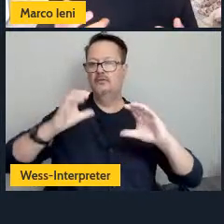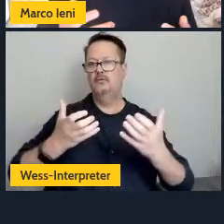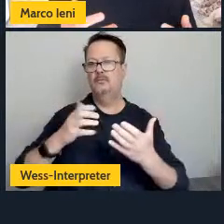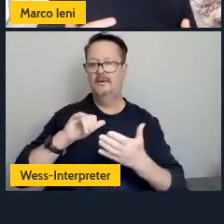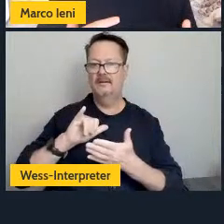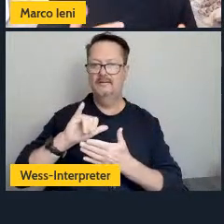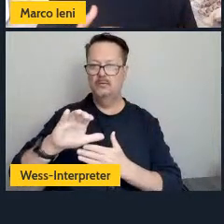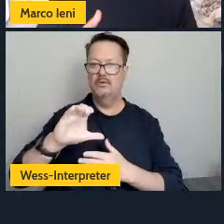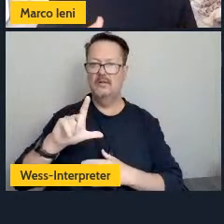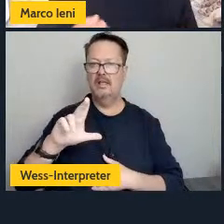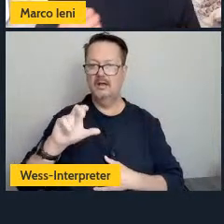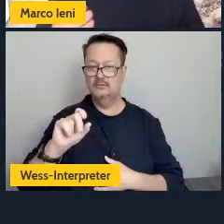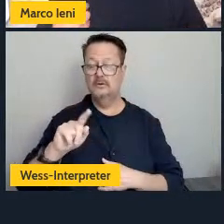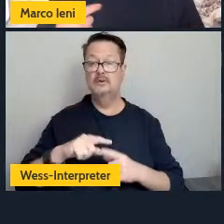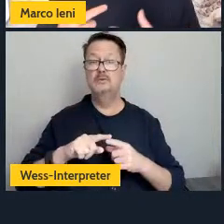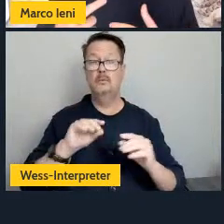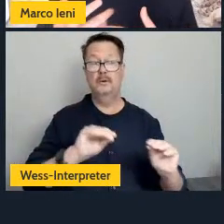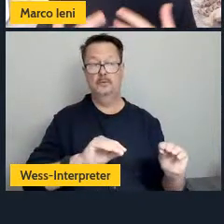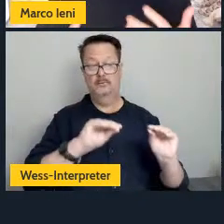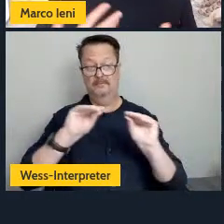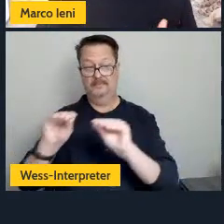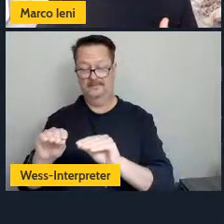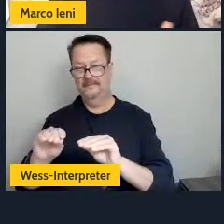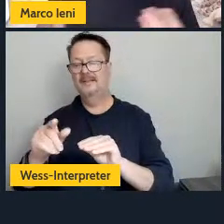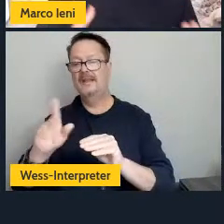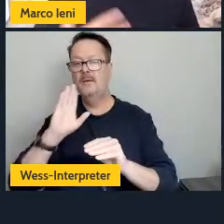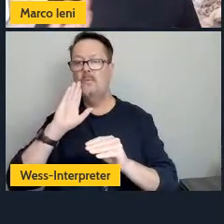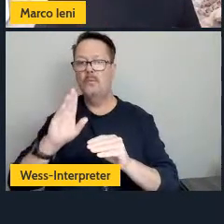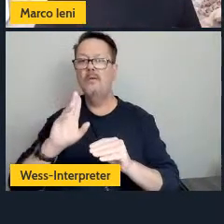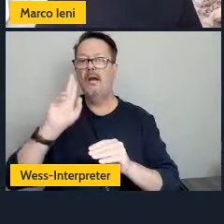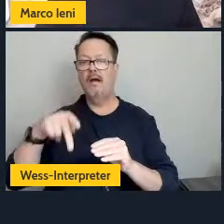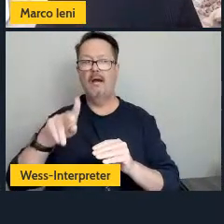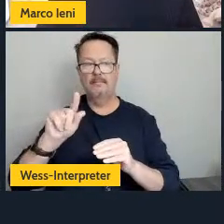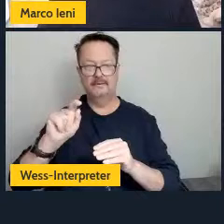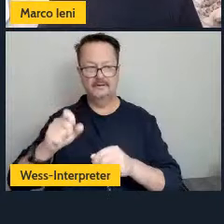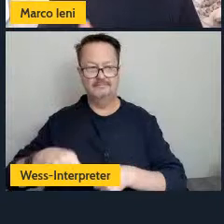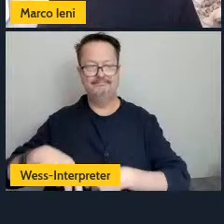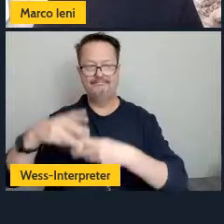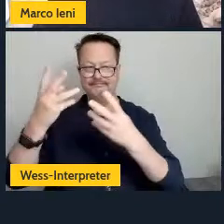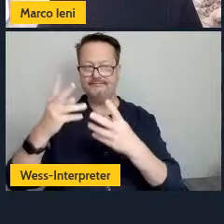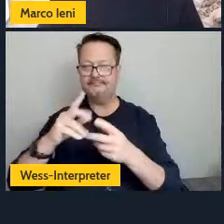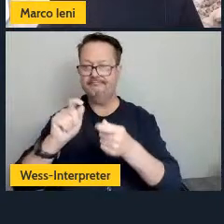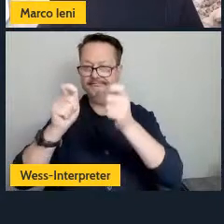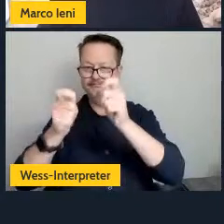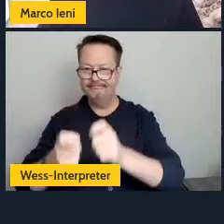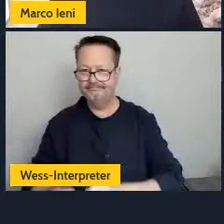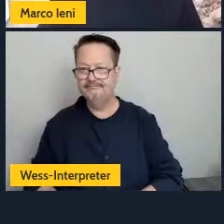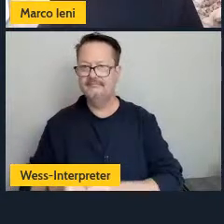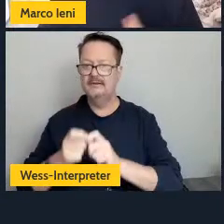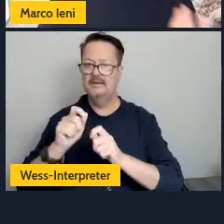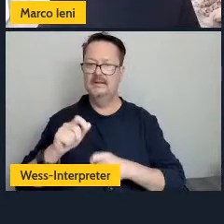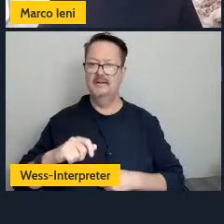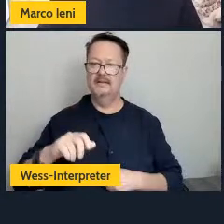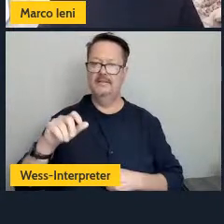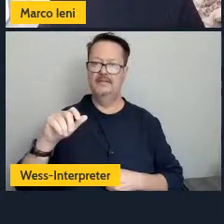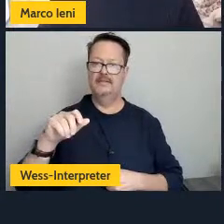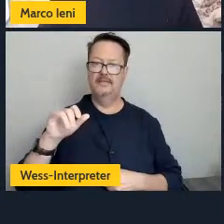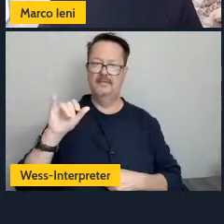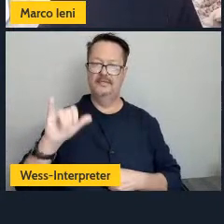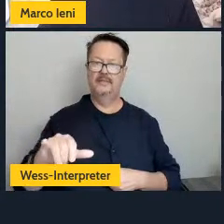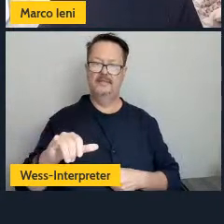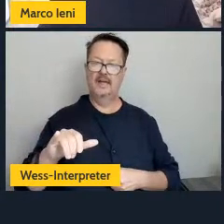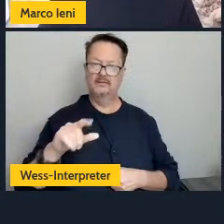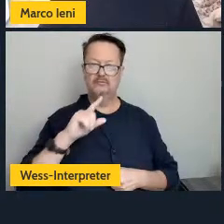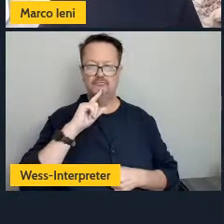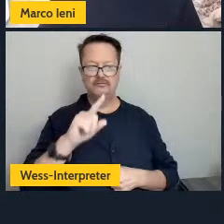version, CDKs will update the kind and the API versions accordingly. So this is very